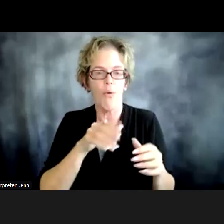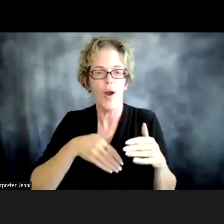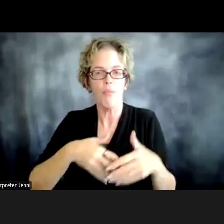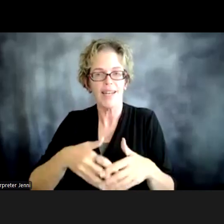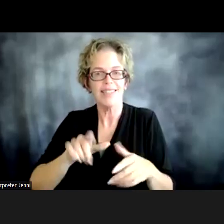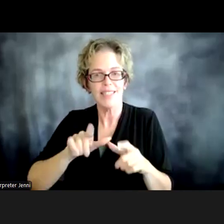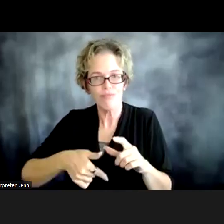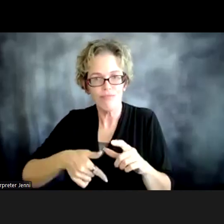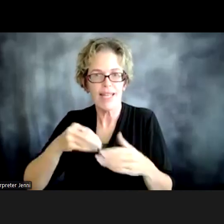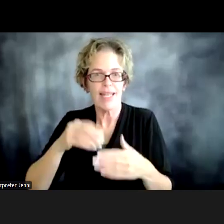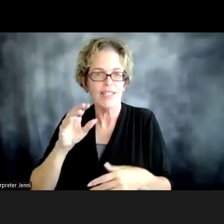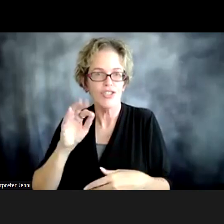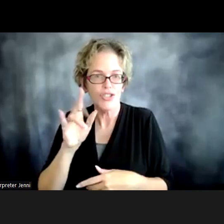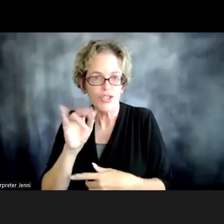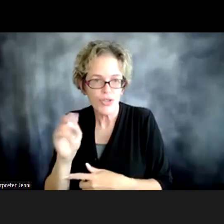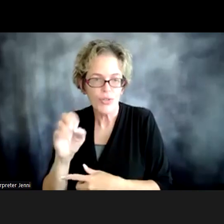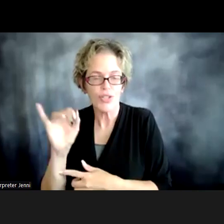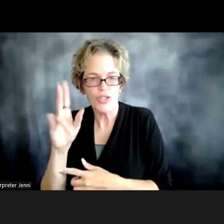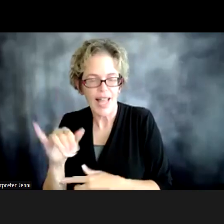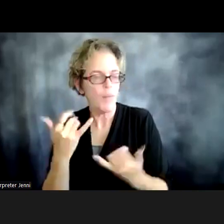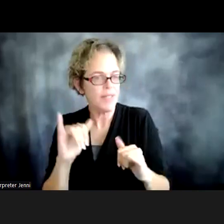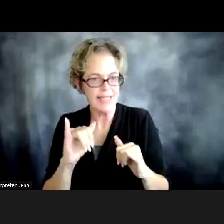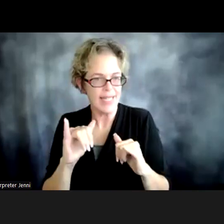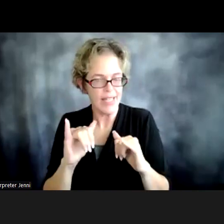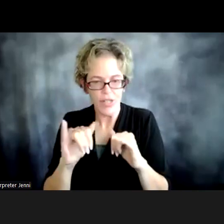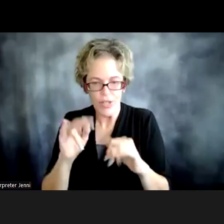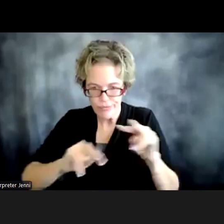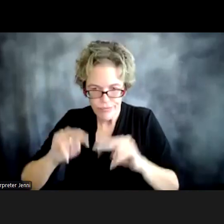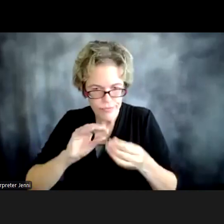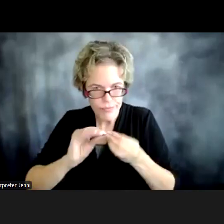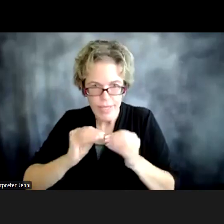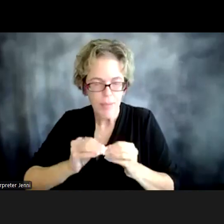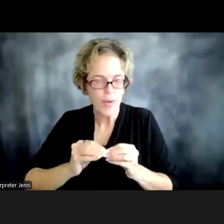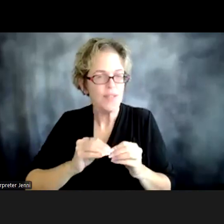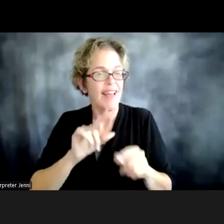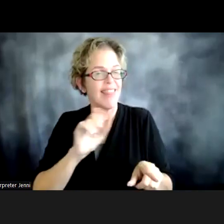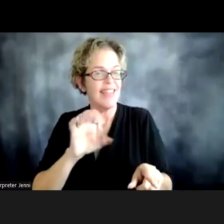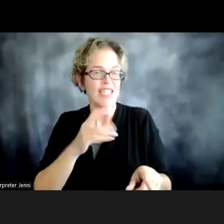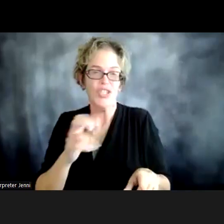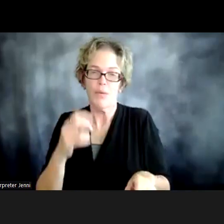still working through some of those numbers right now. So Leachy, I think we're going to have to take back